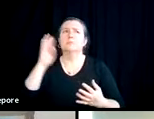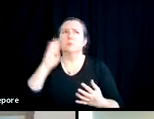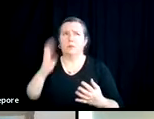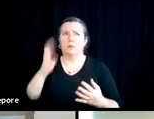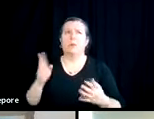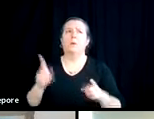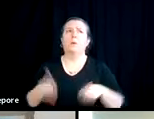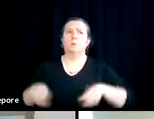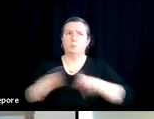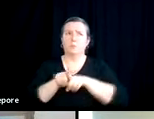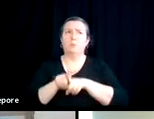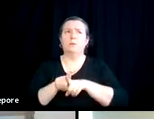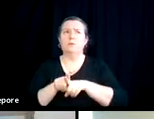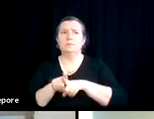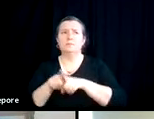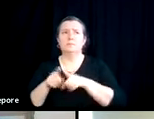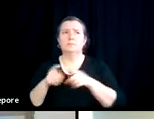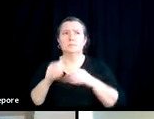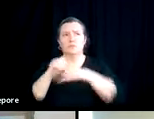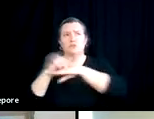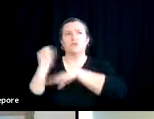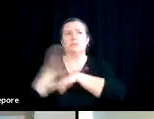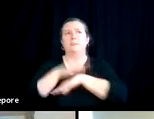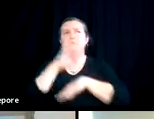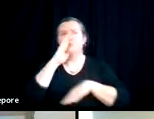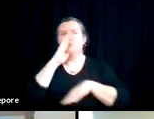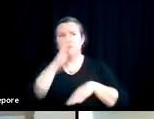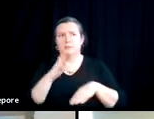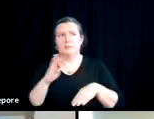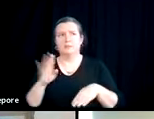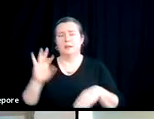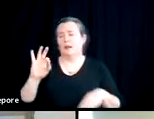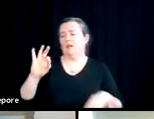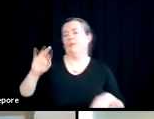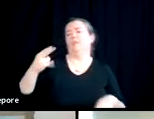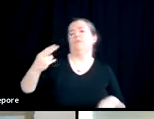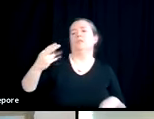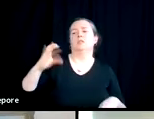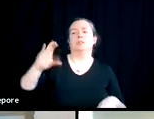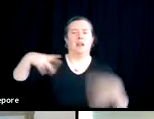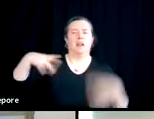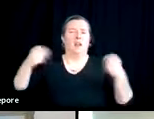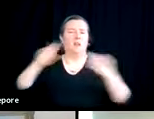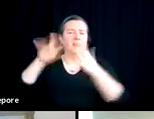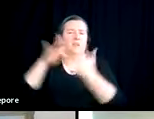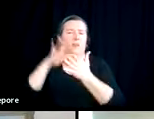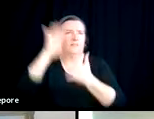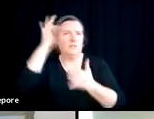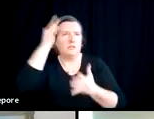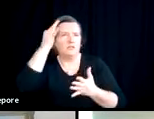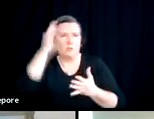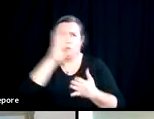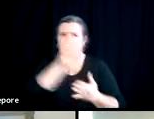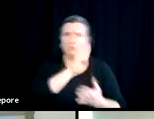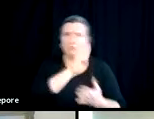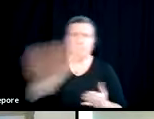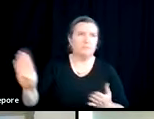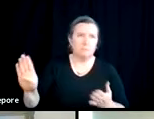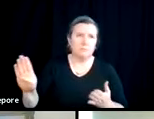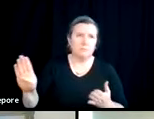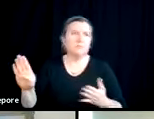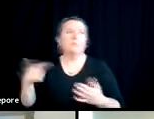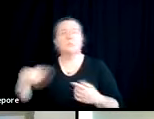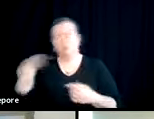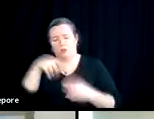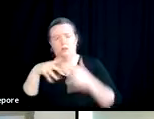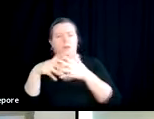vaccine doses directly to the federally qualified healthcare centers around the country and in our state. So we look forward to New